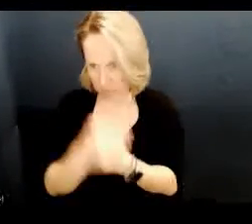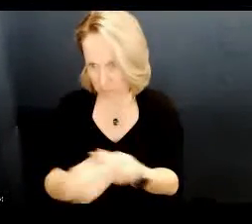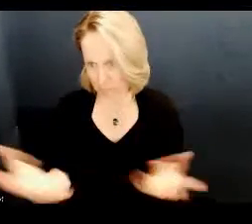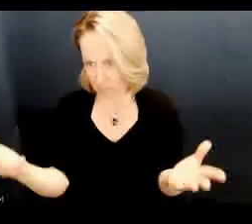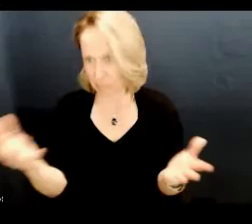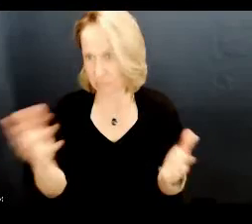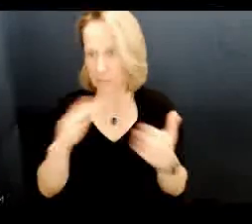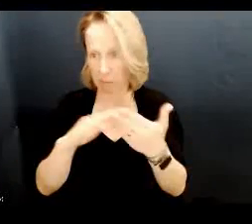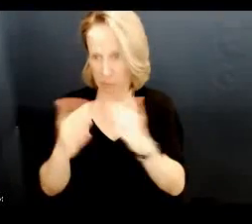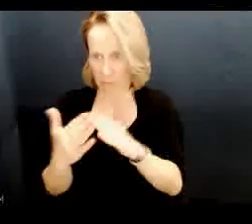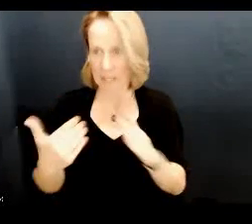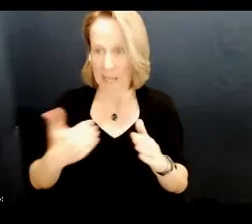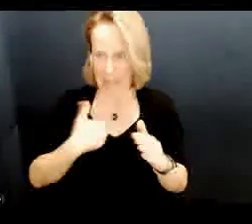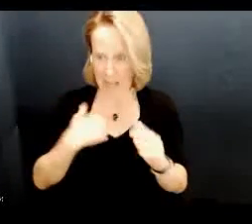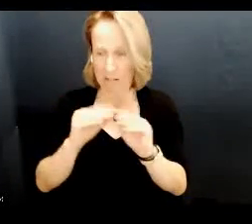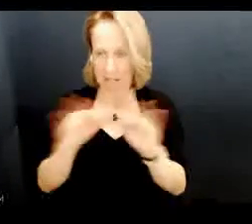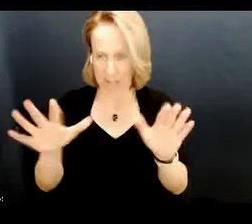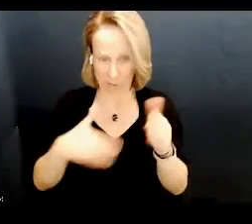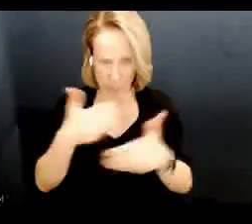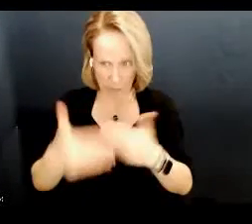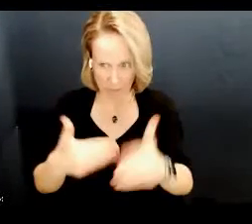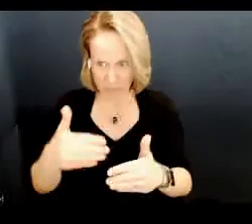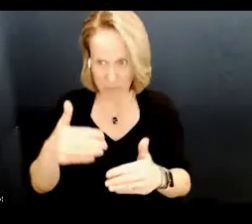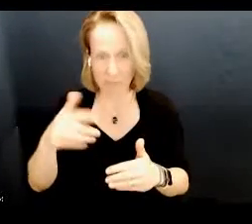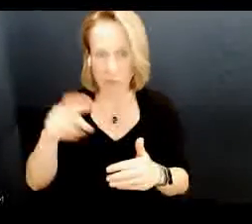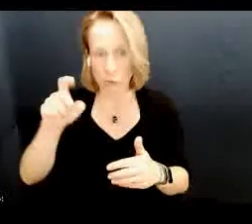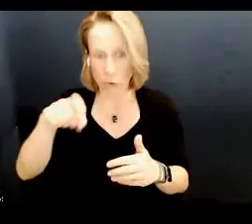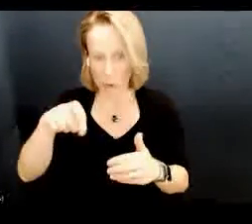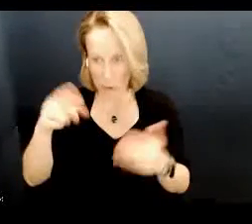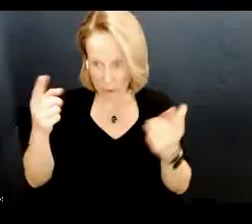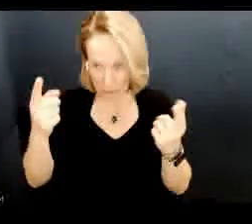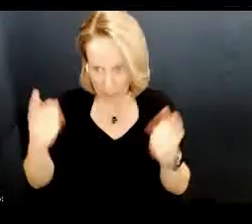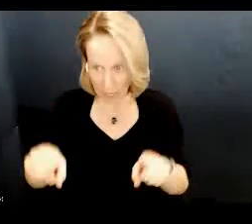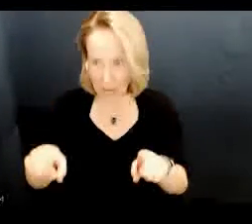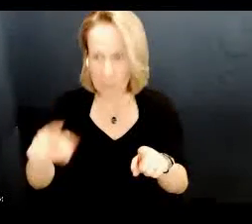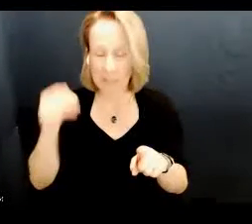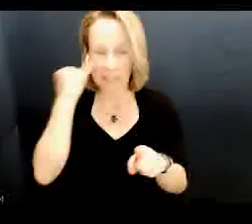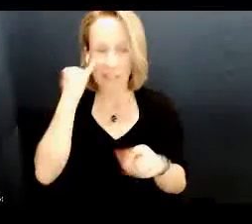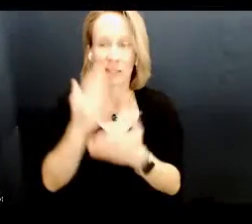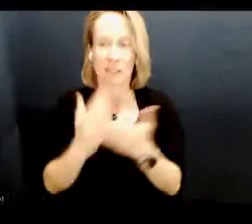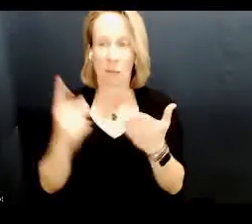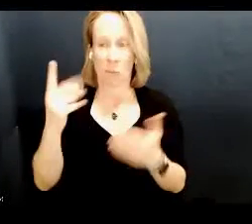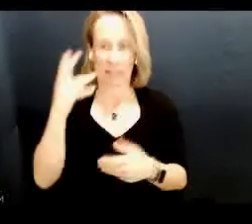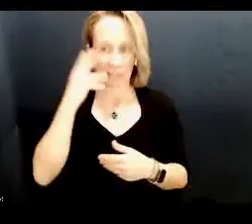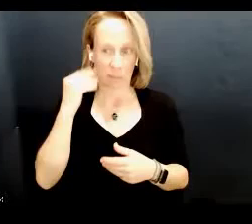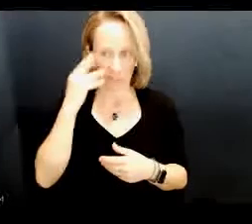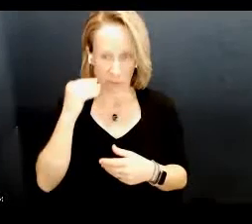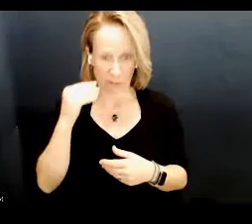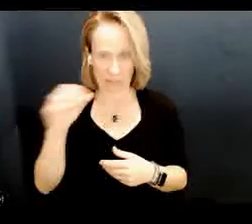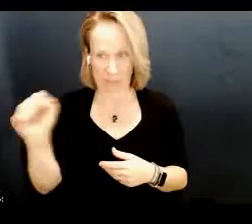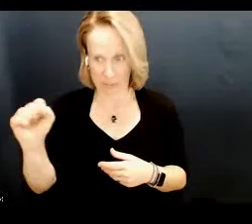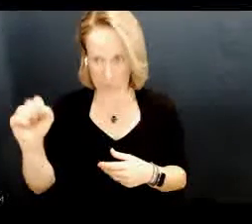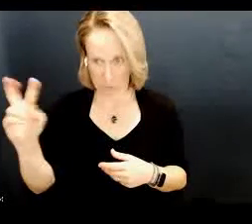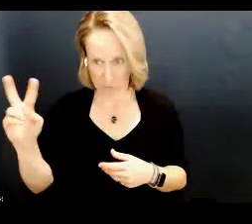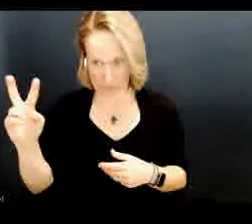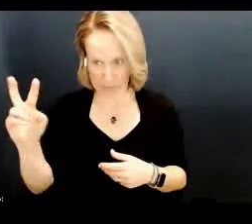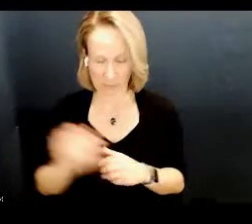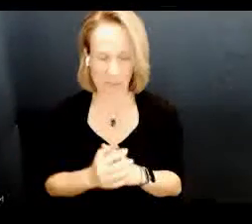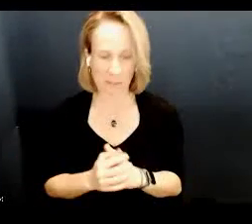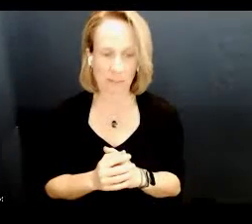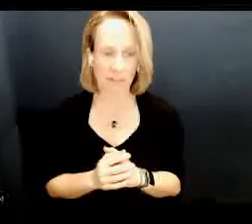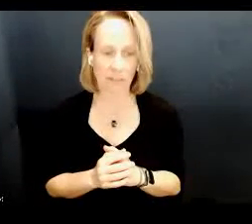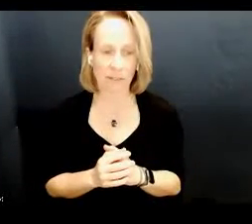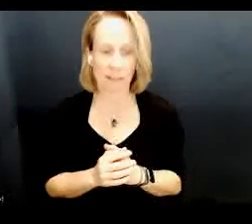in place for what should be happening when someone experiences sexual violence. We also will